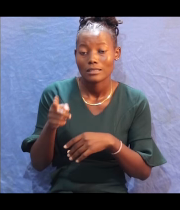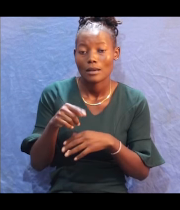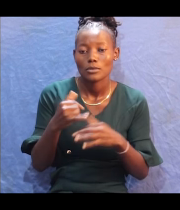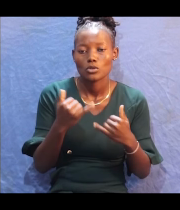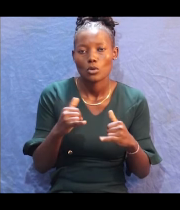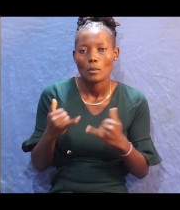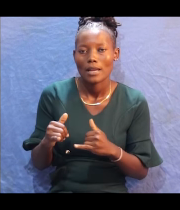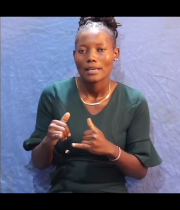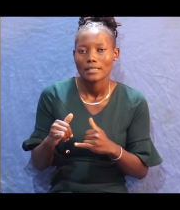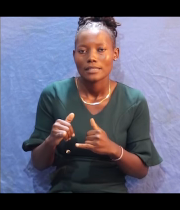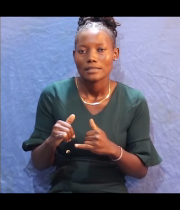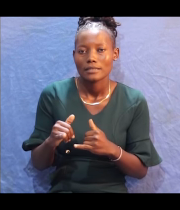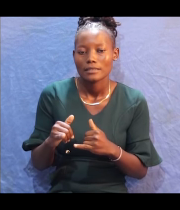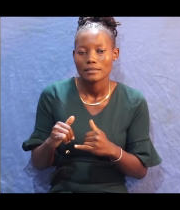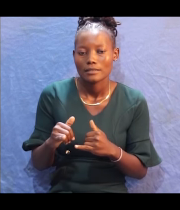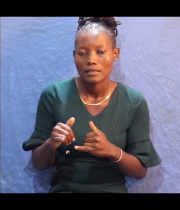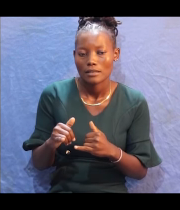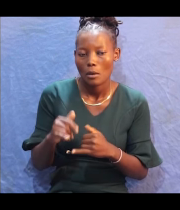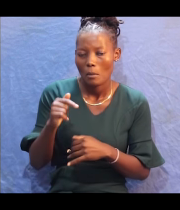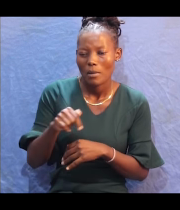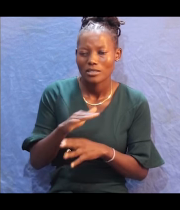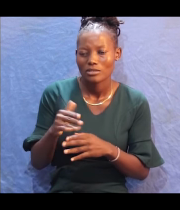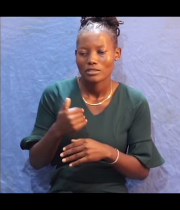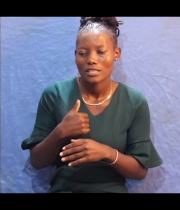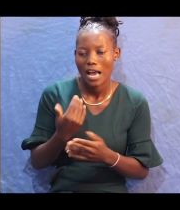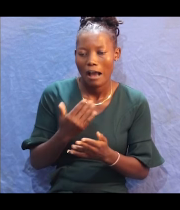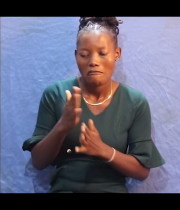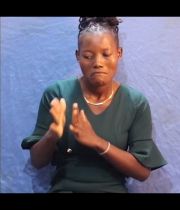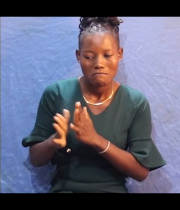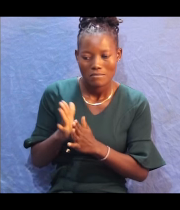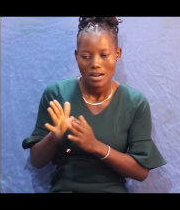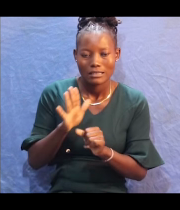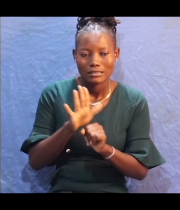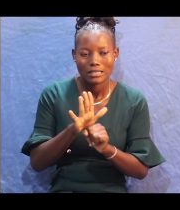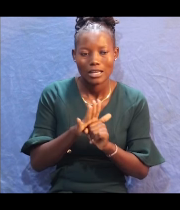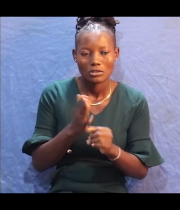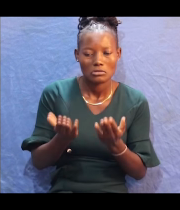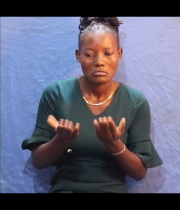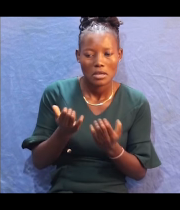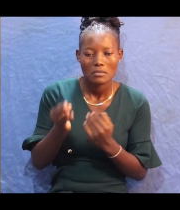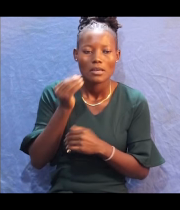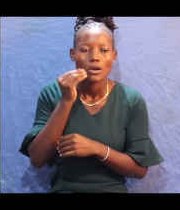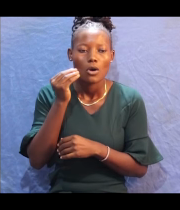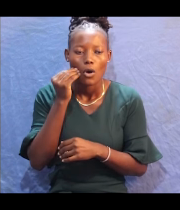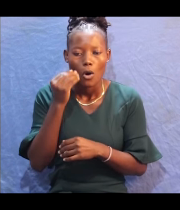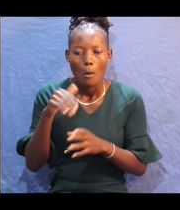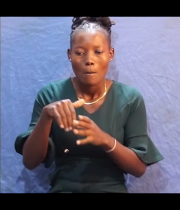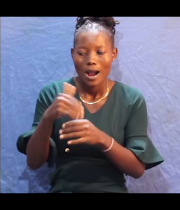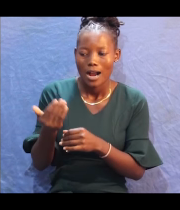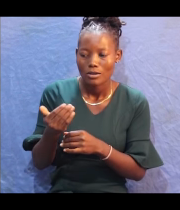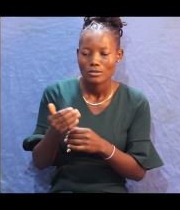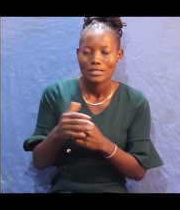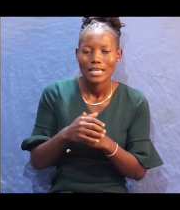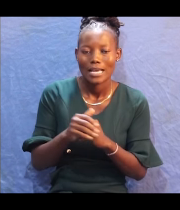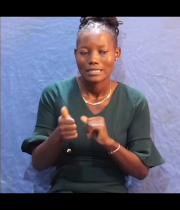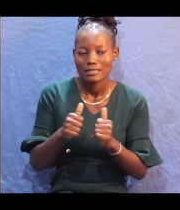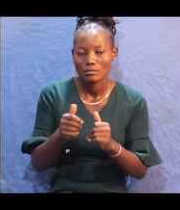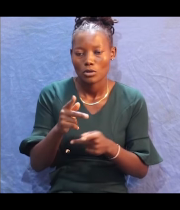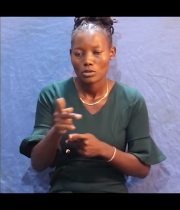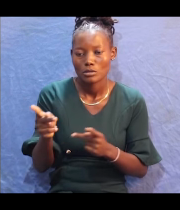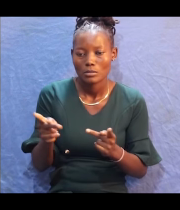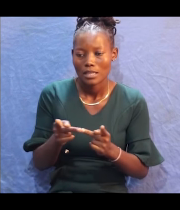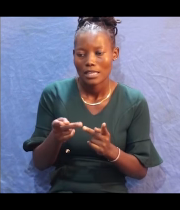it doesn't require any sport infrastructure. They can do it at home. They can do it outside on the asphalt, on a sport field. So it doesn't require